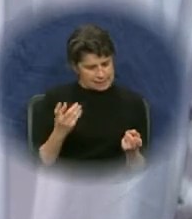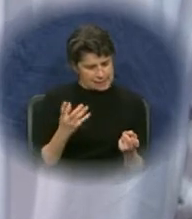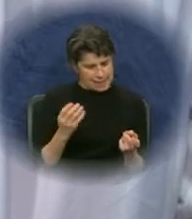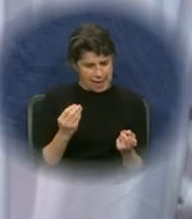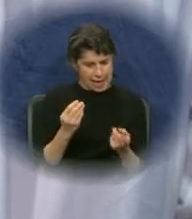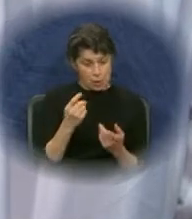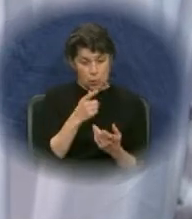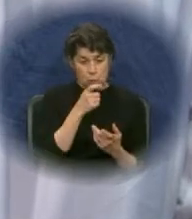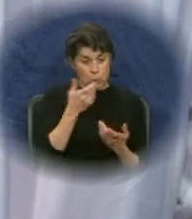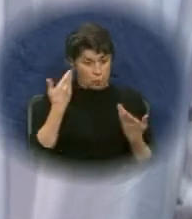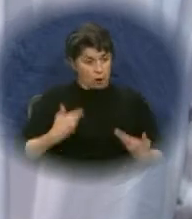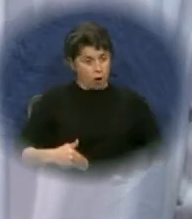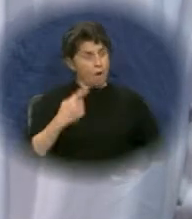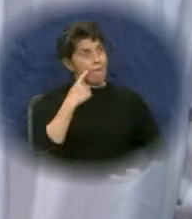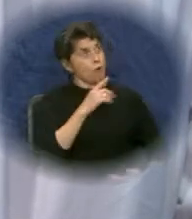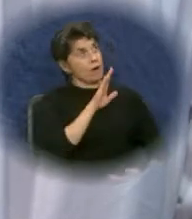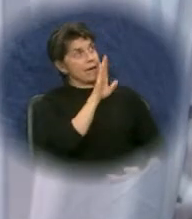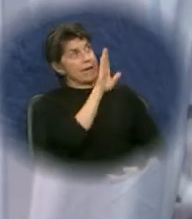mercy.